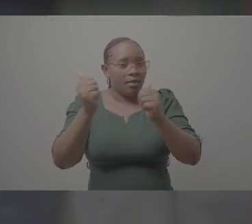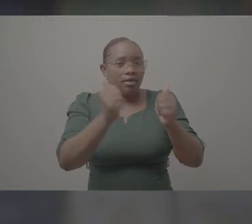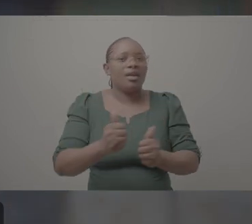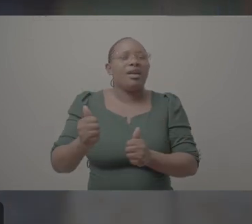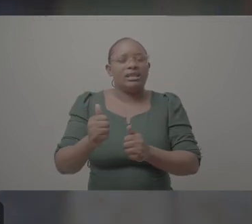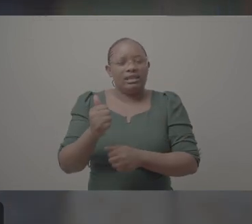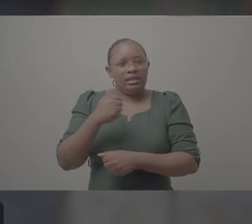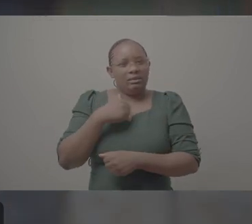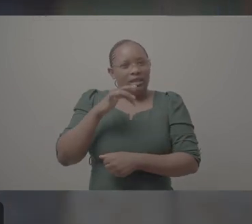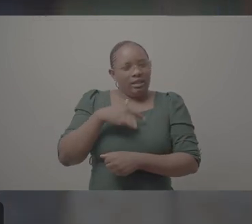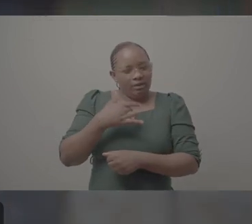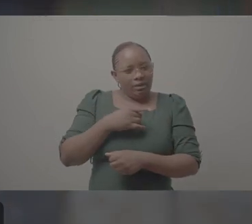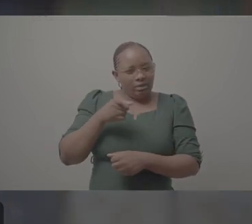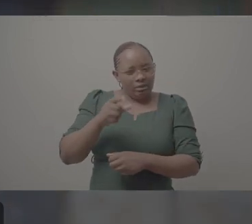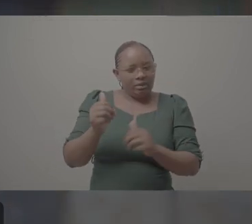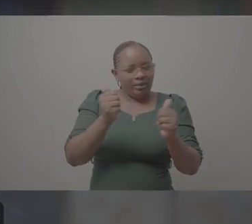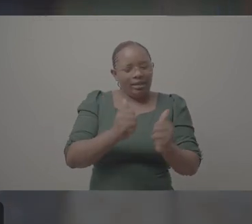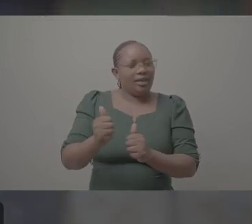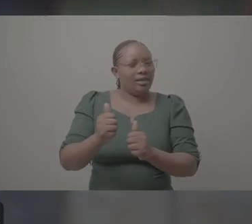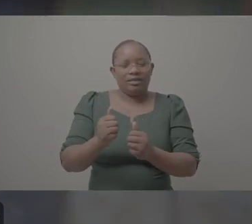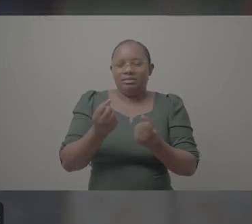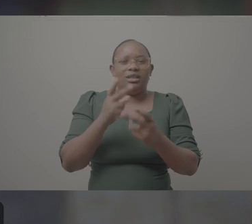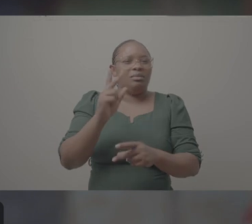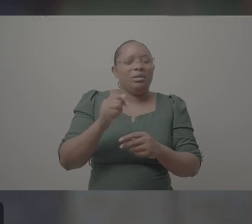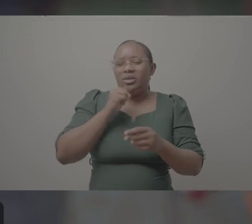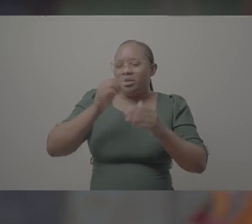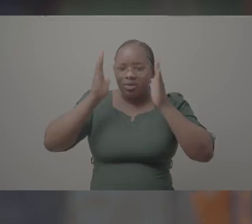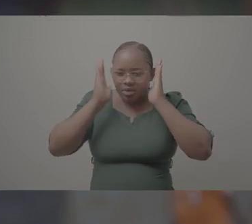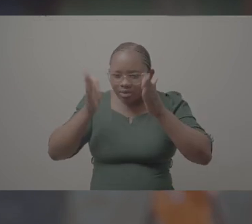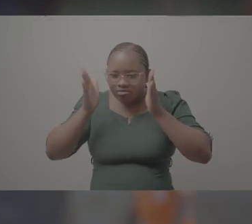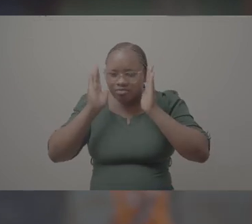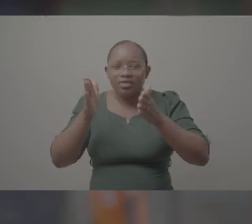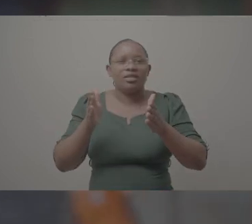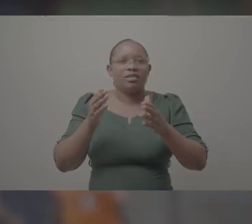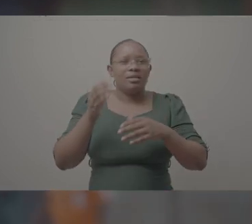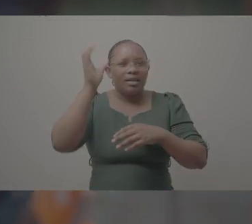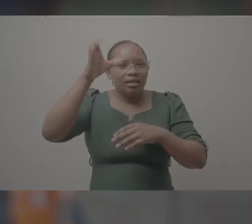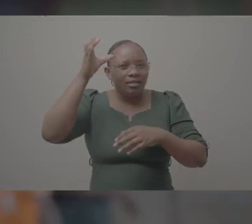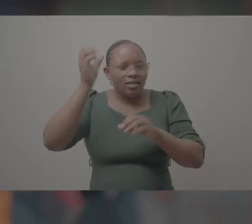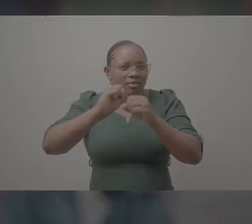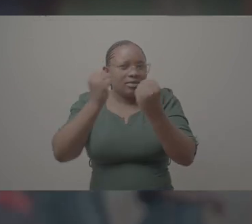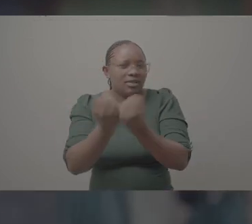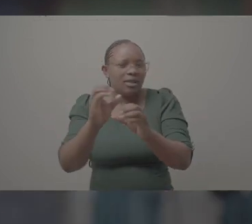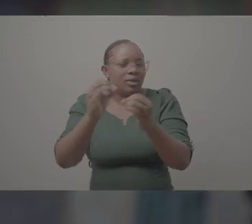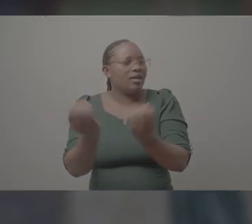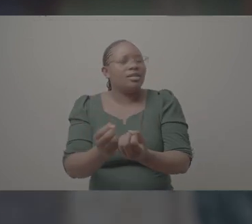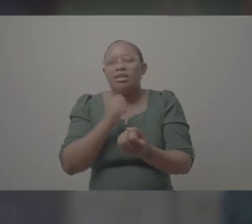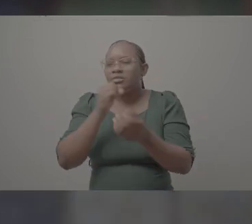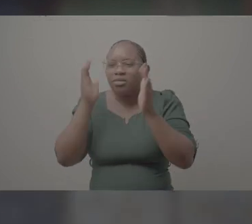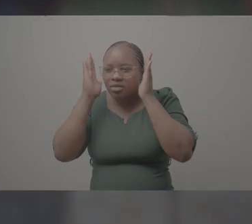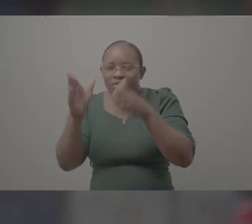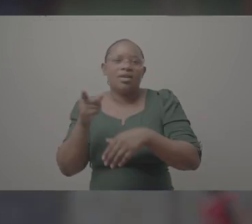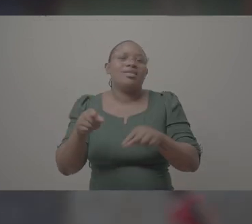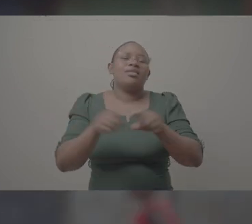the Procurement Act is an act that is not really given a lot of attention by civil society organizations and also by young